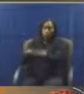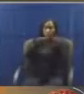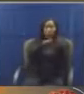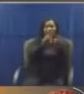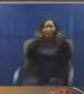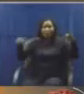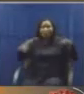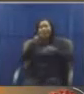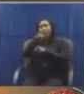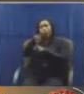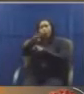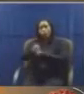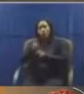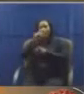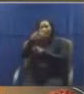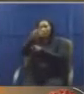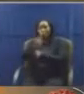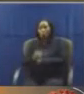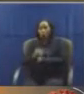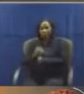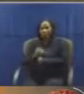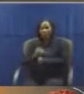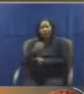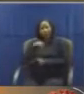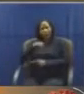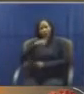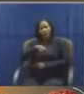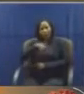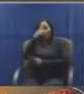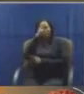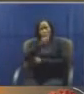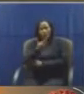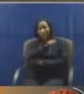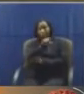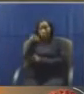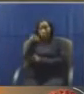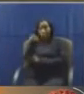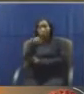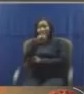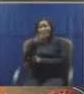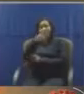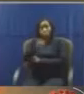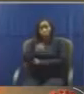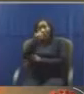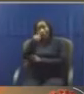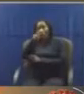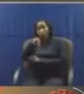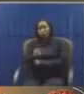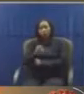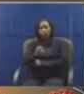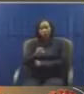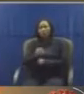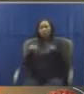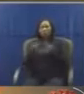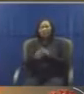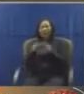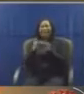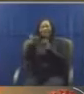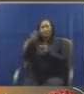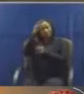different NPOs and NGOs. And I personally believe that those NGOs must not necessarily be an extension